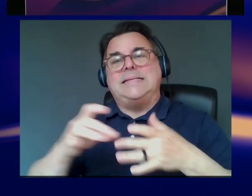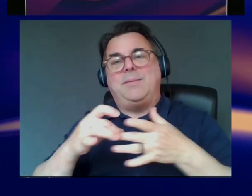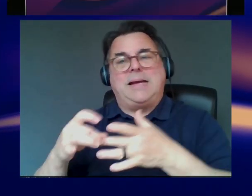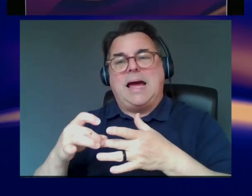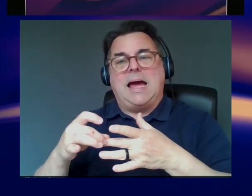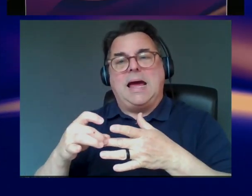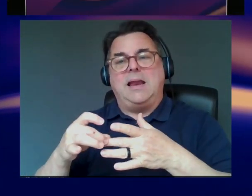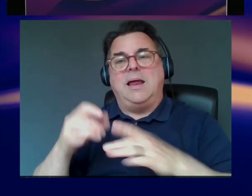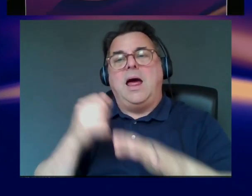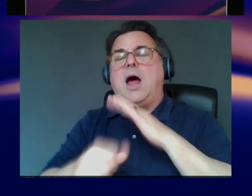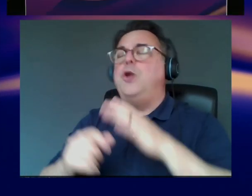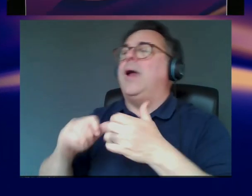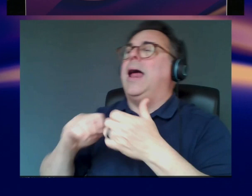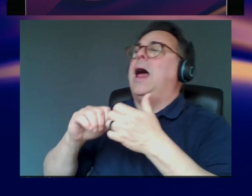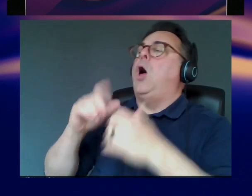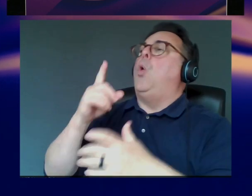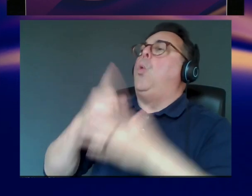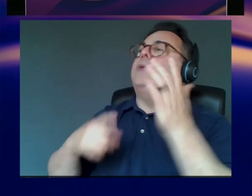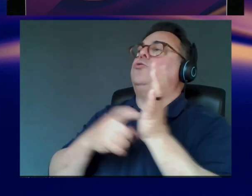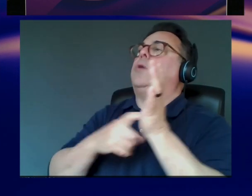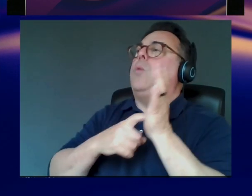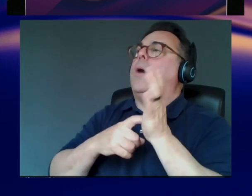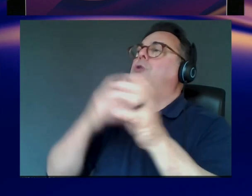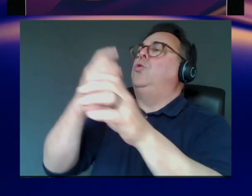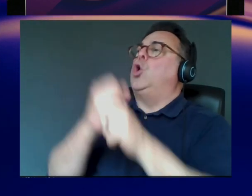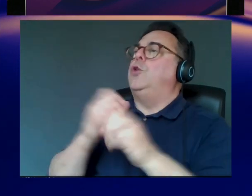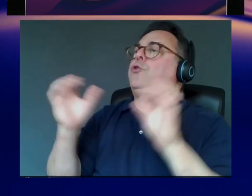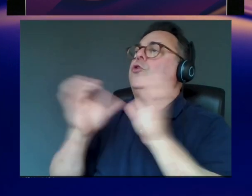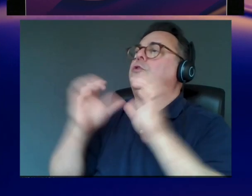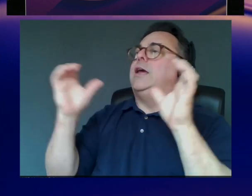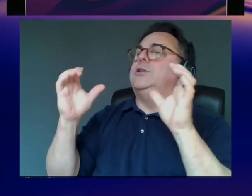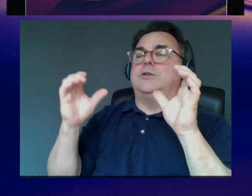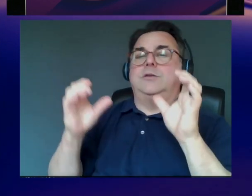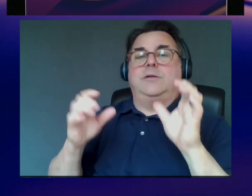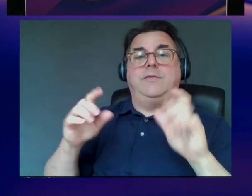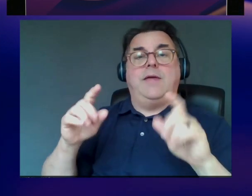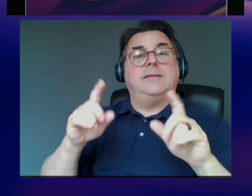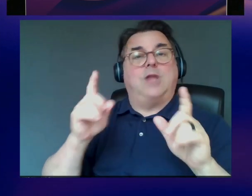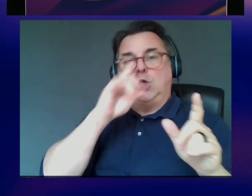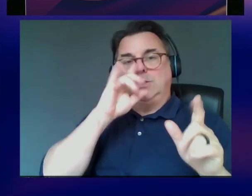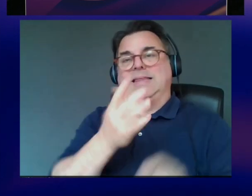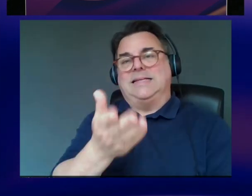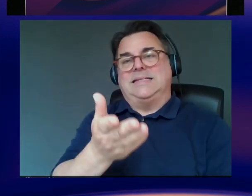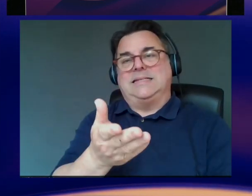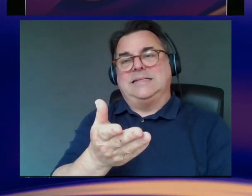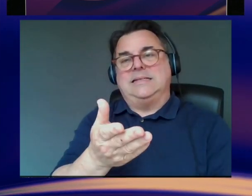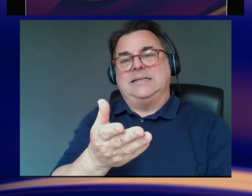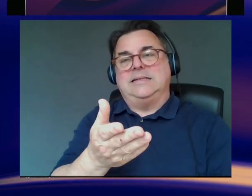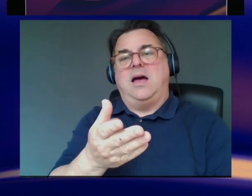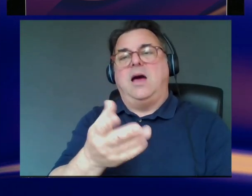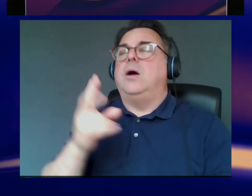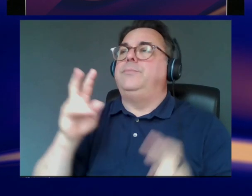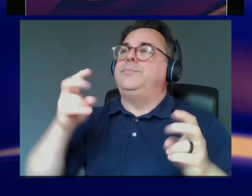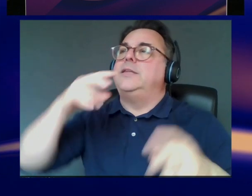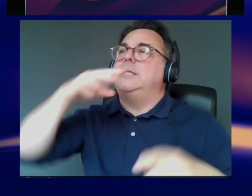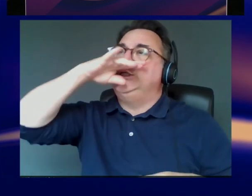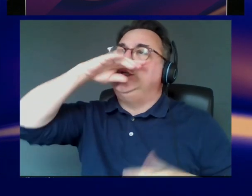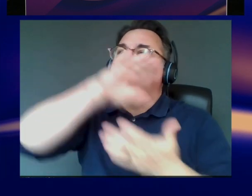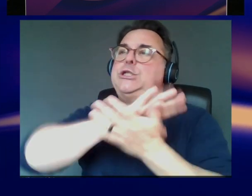but there's more. There's more homework that you have to do. It really get hands-on experience, really jump in, dive into the console, start working through